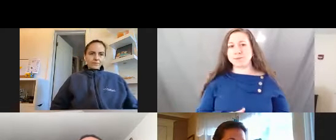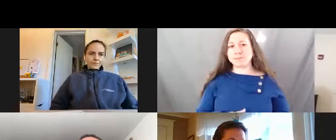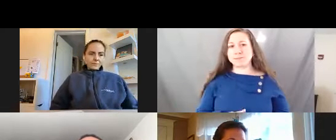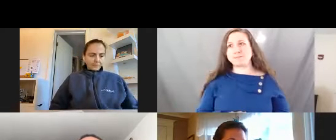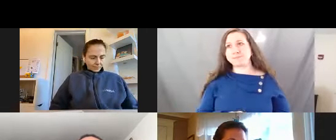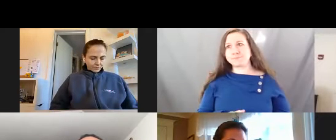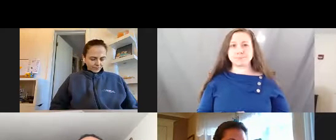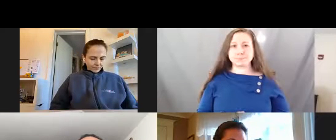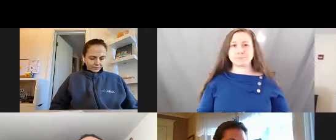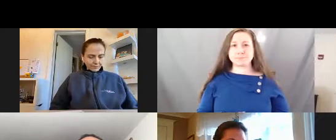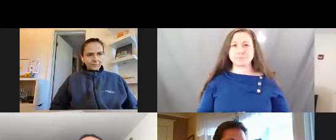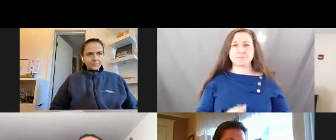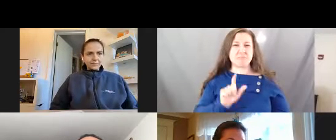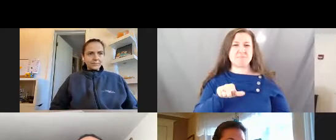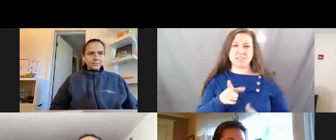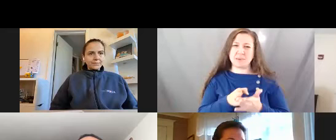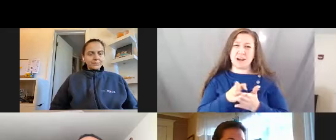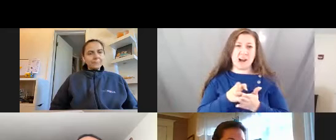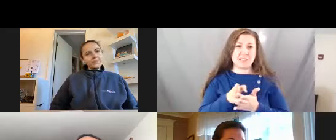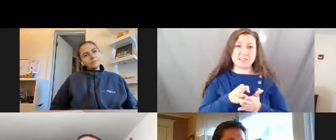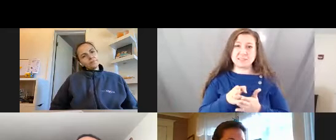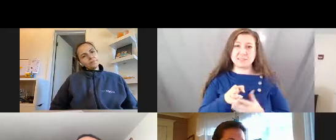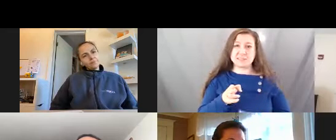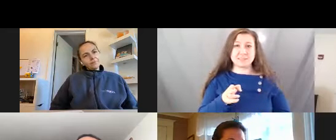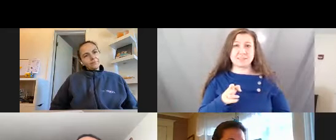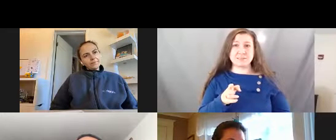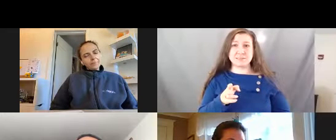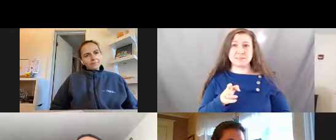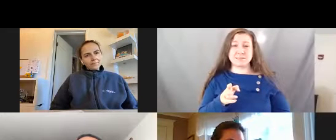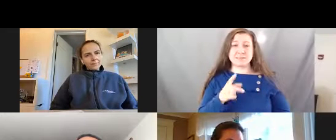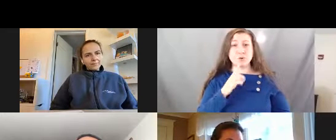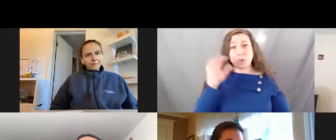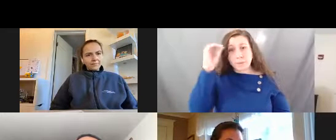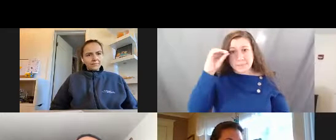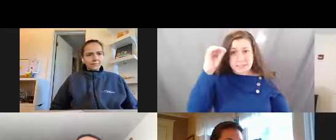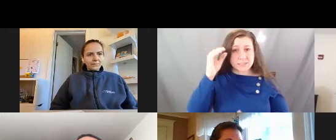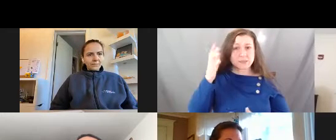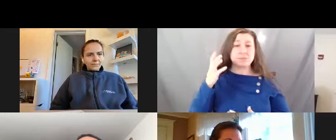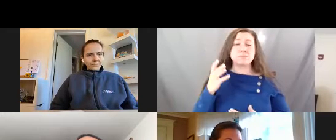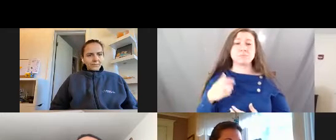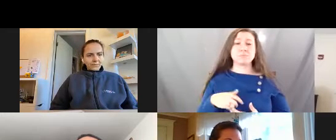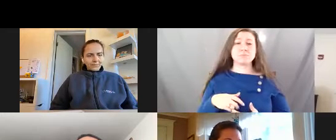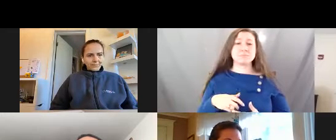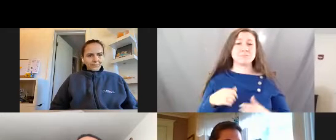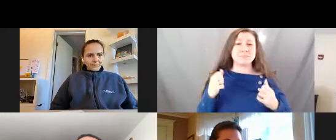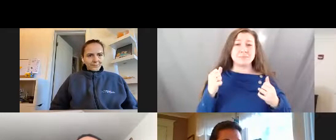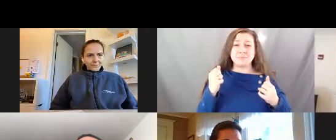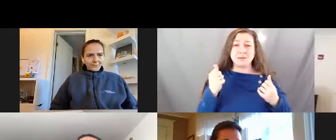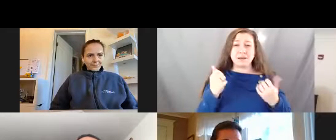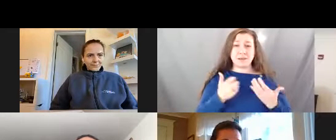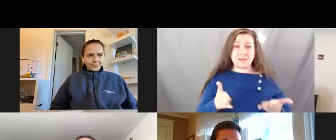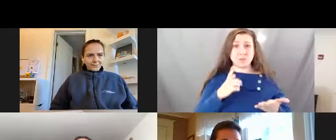you just need to be very honest when it comes to especially state out your opinion when it comes to like, because there's a lot of things that are going to happen in front of